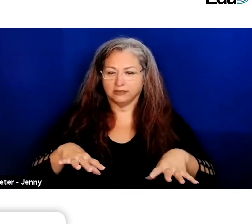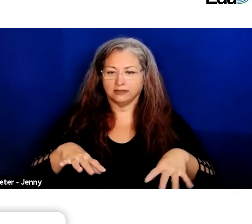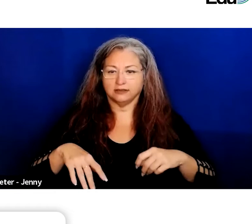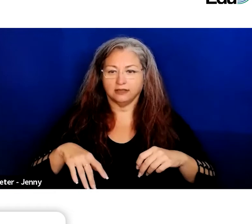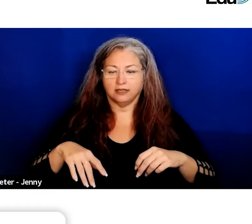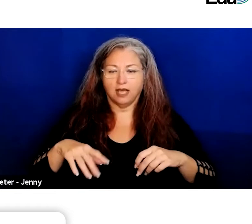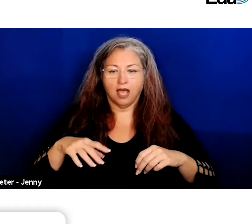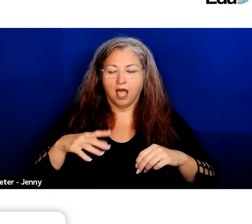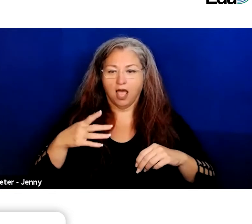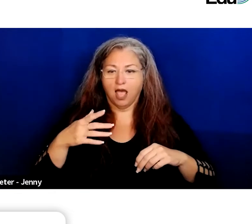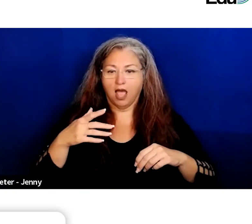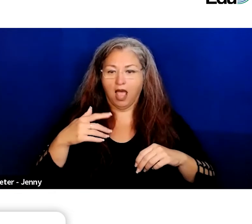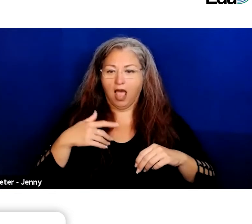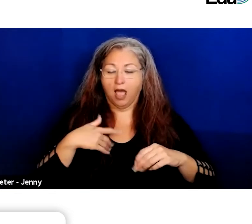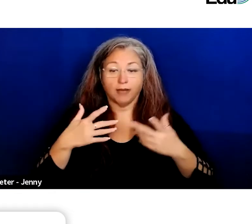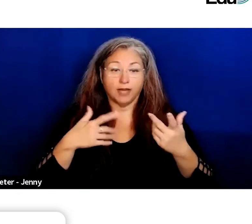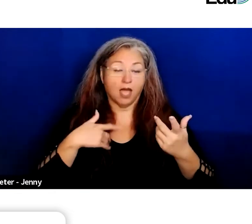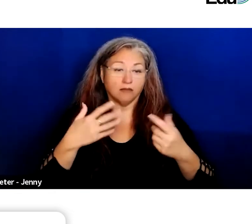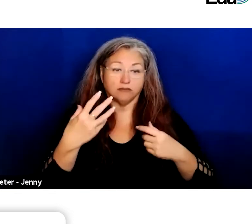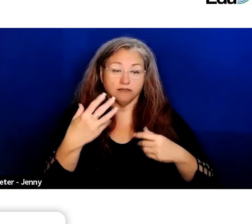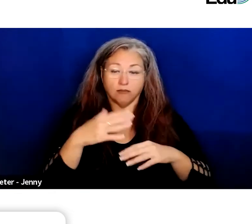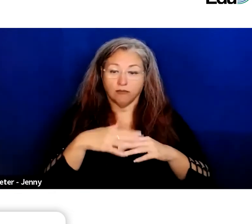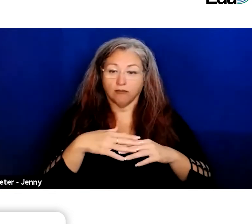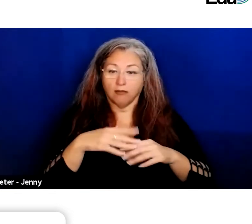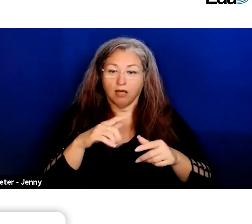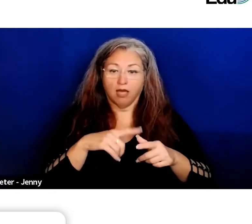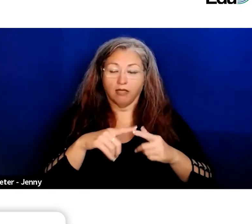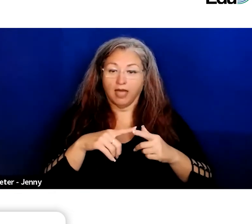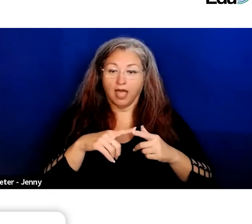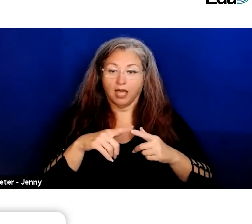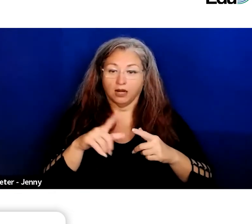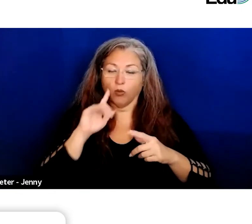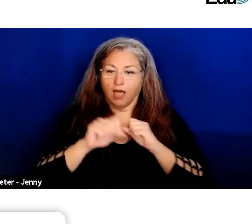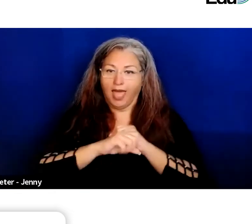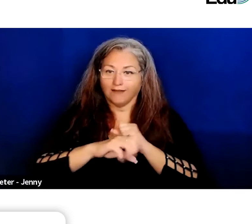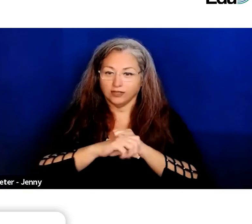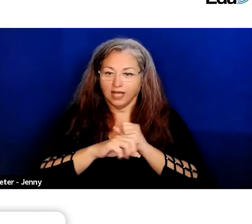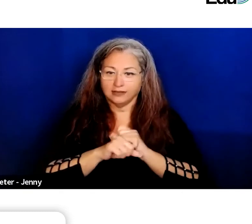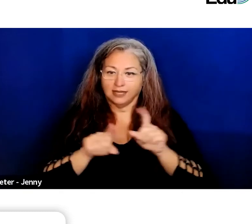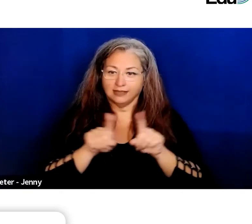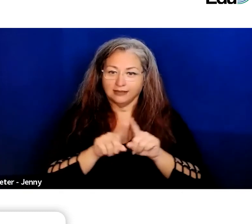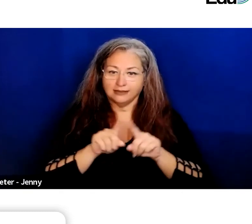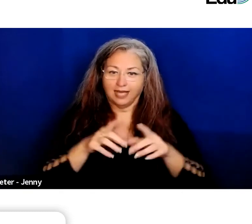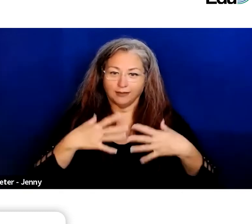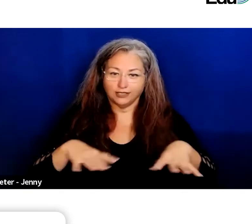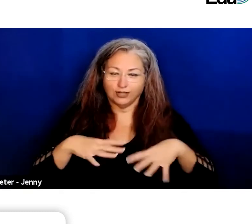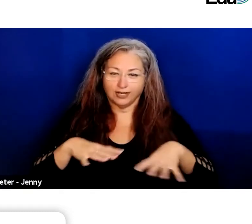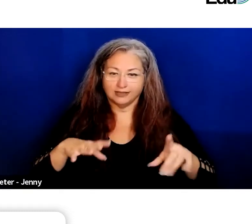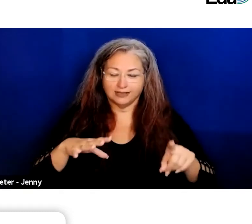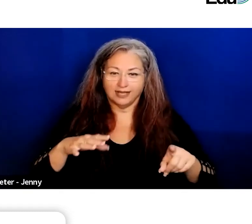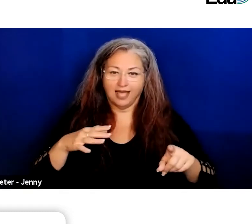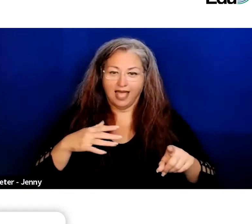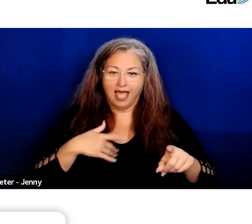I will be on camera and then they'll advertise that to me. And